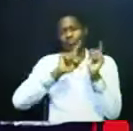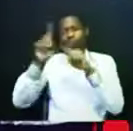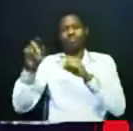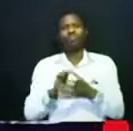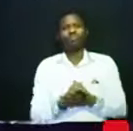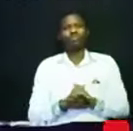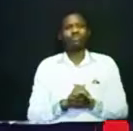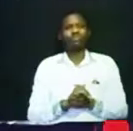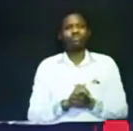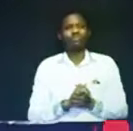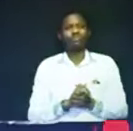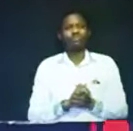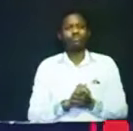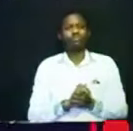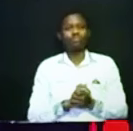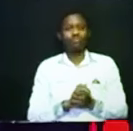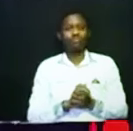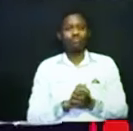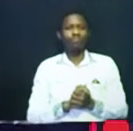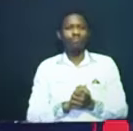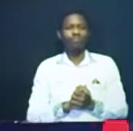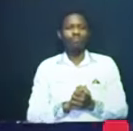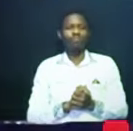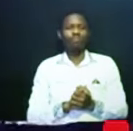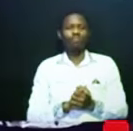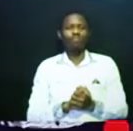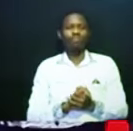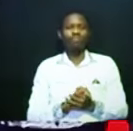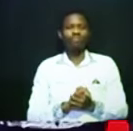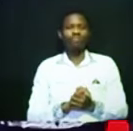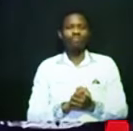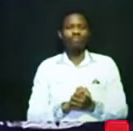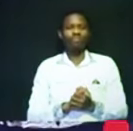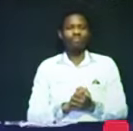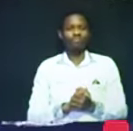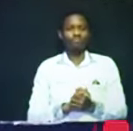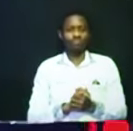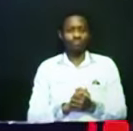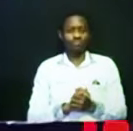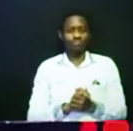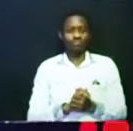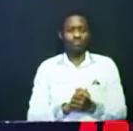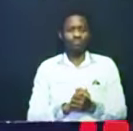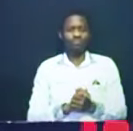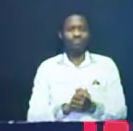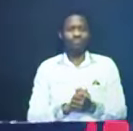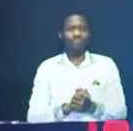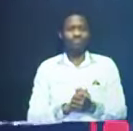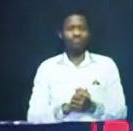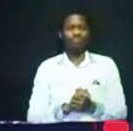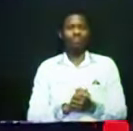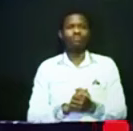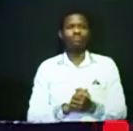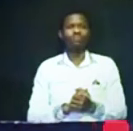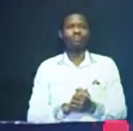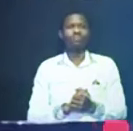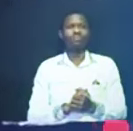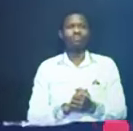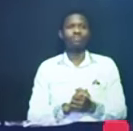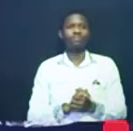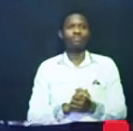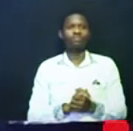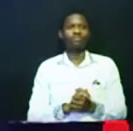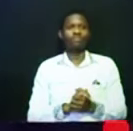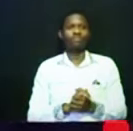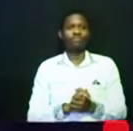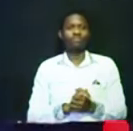Ohwara na enye ding na ye nampa na hwe di mra ma hye makoa Moses no nyina so mfiri